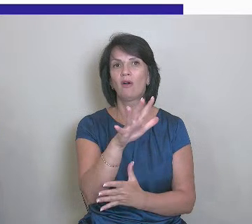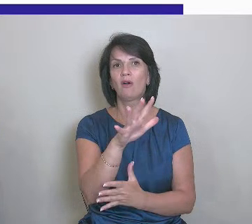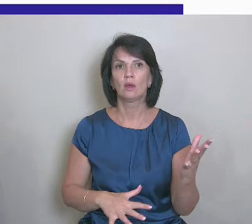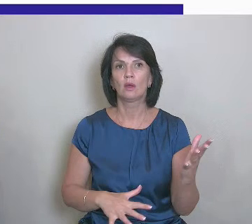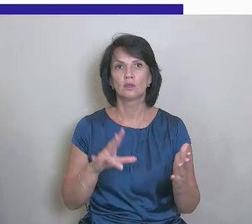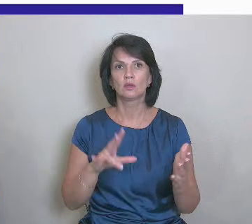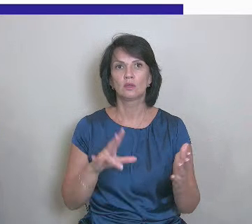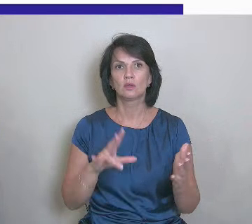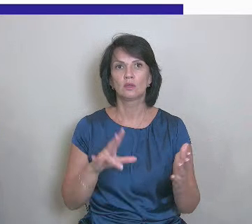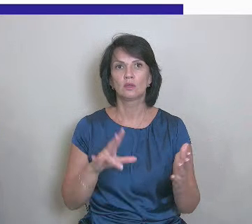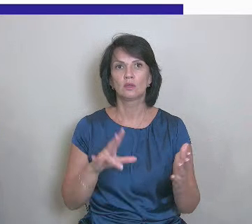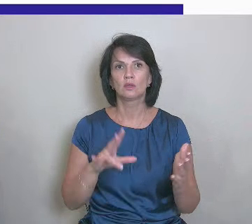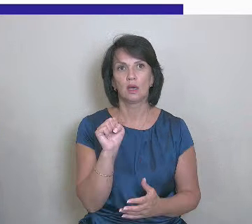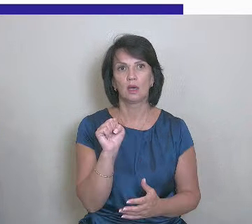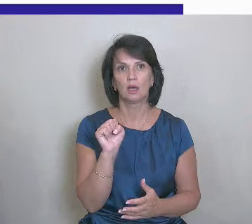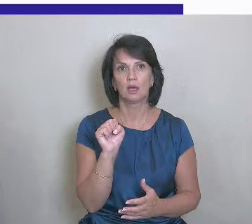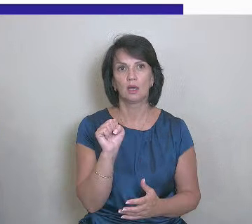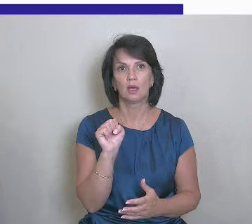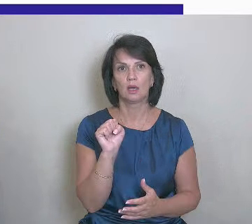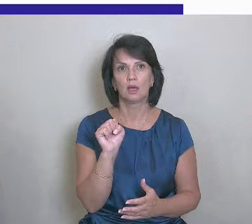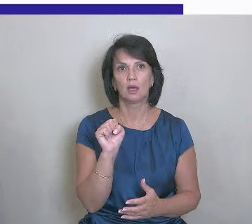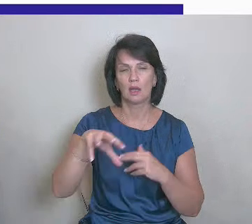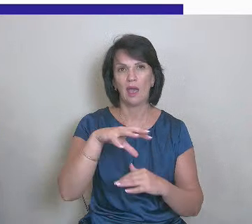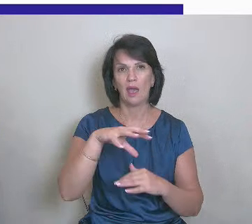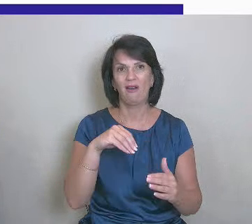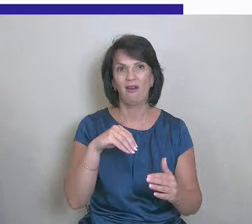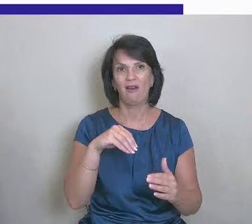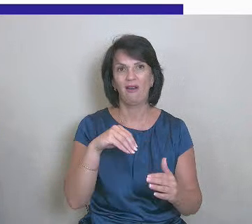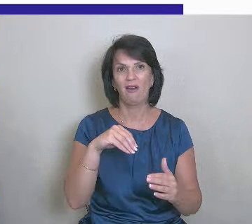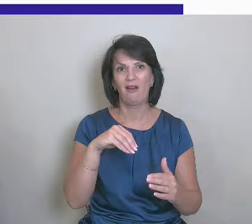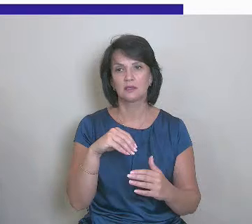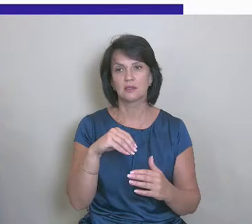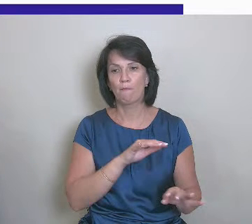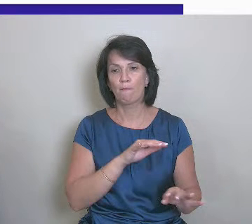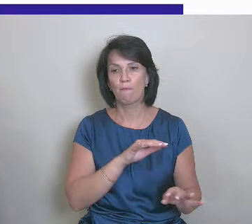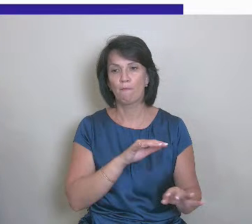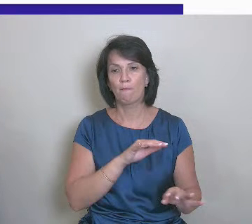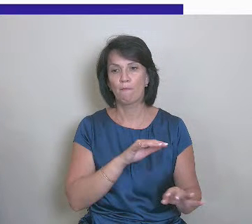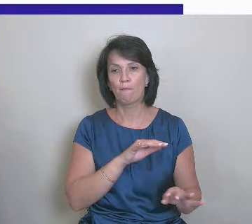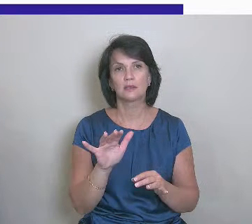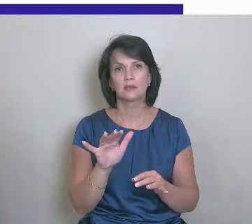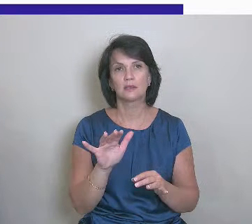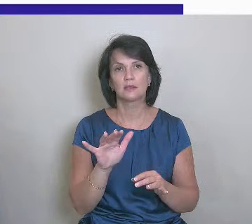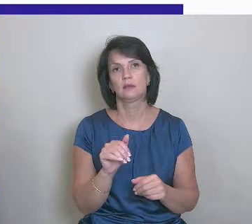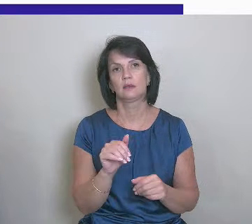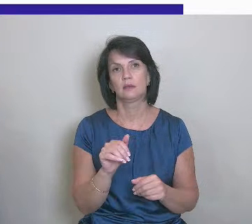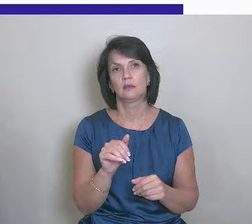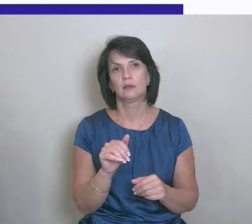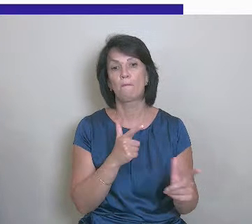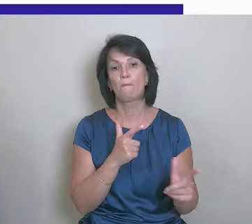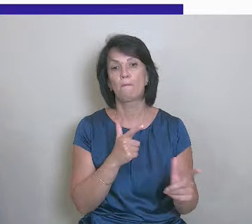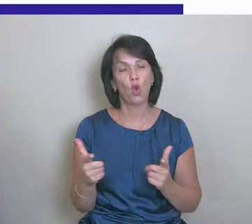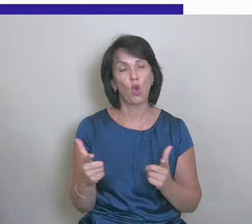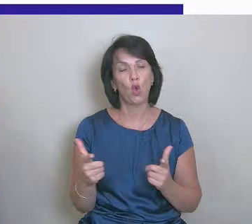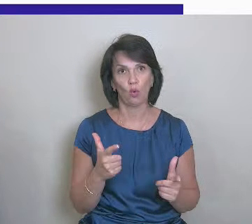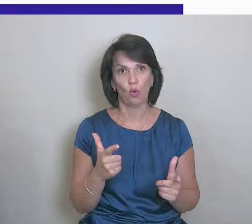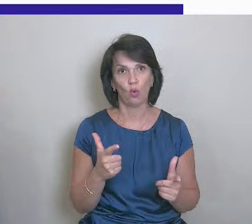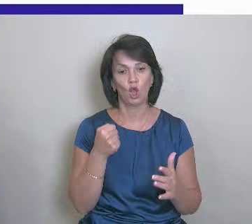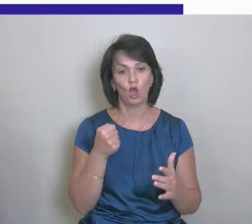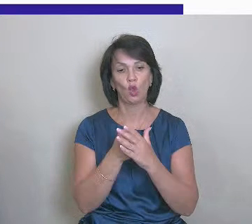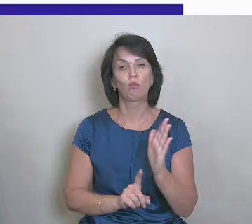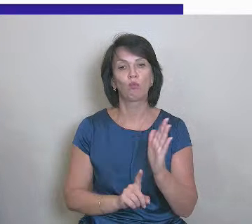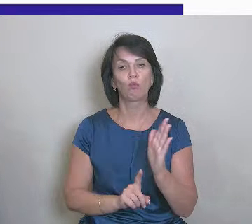ones, and that did have its influence on the entire process of